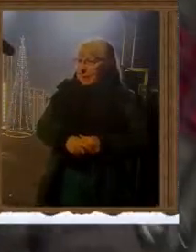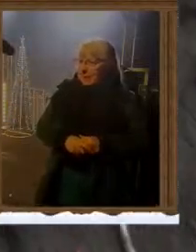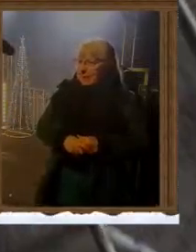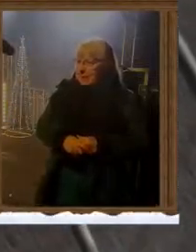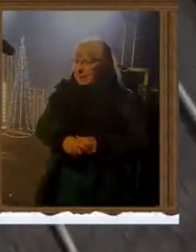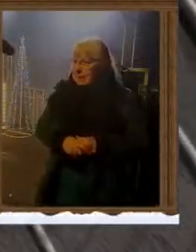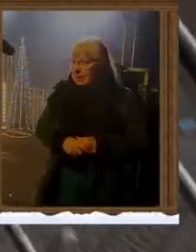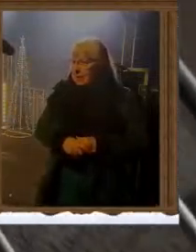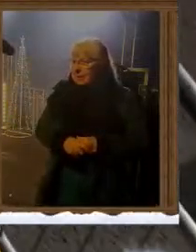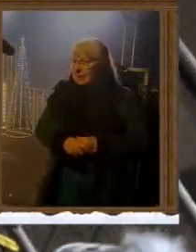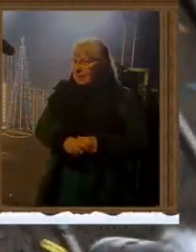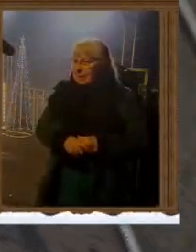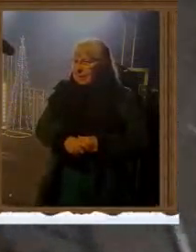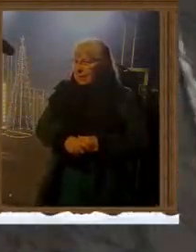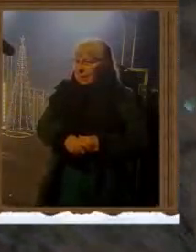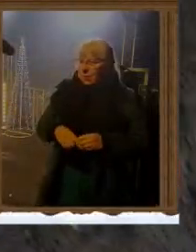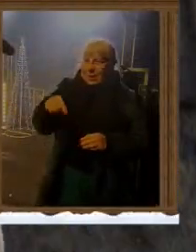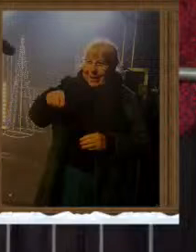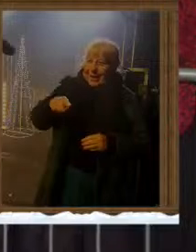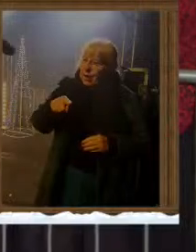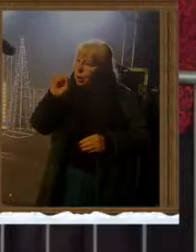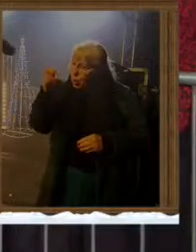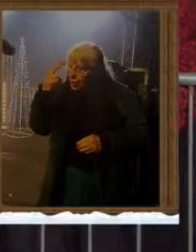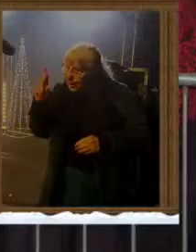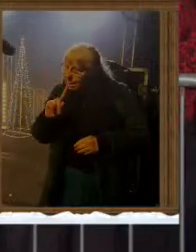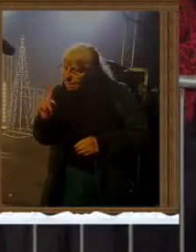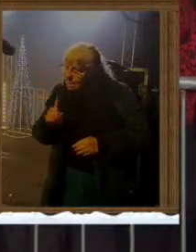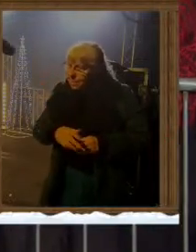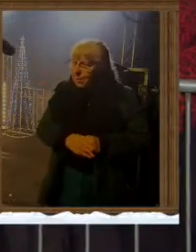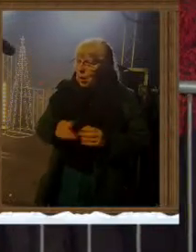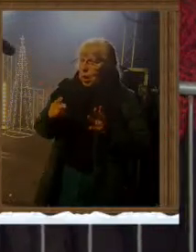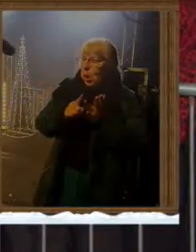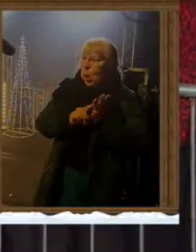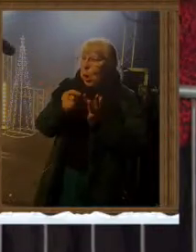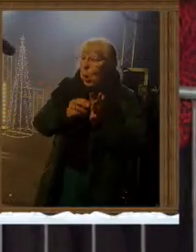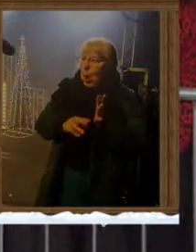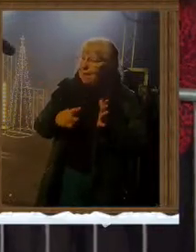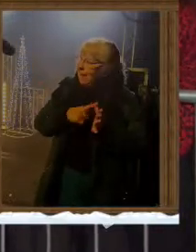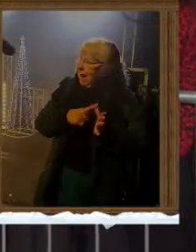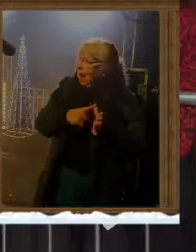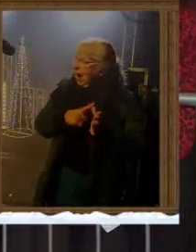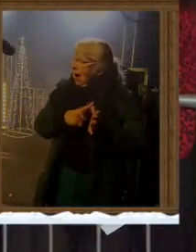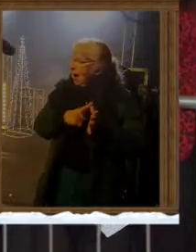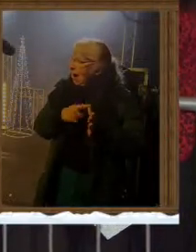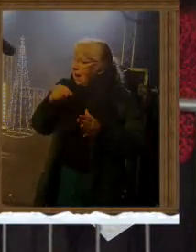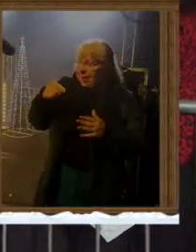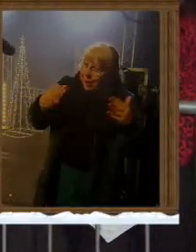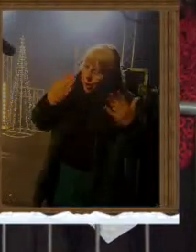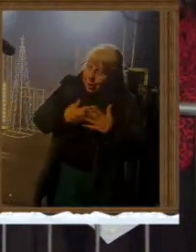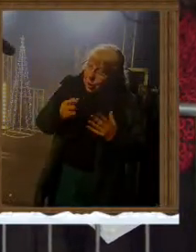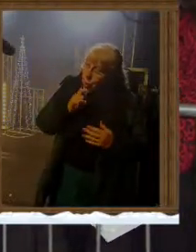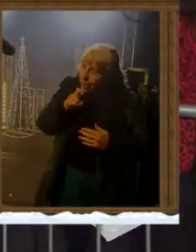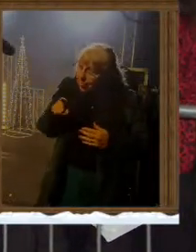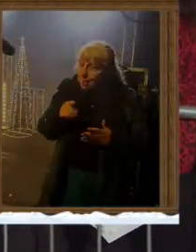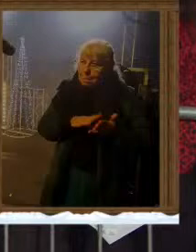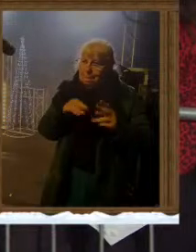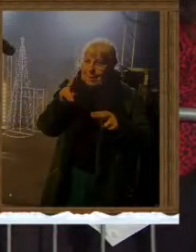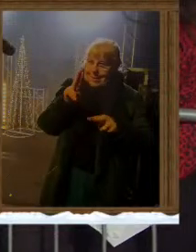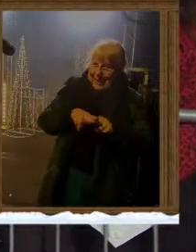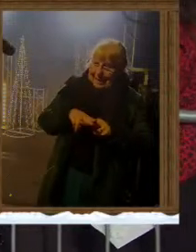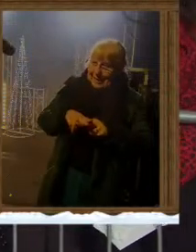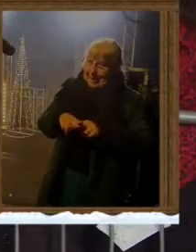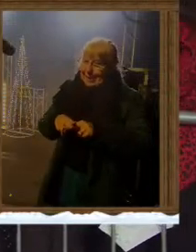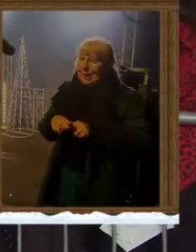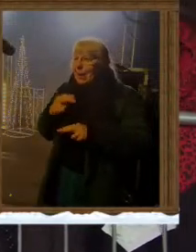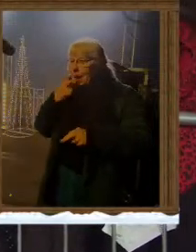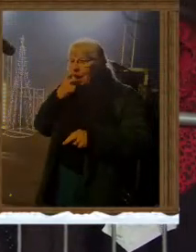Going to go in here. In here, what's your name? Olivia. And who are you here with tonight, Olivia? Emily and Daddy and Mum.